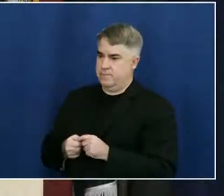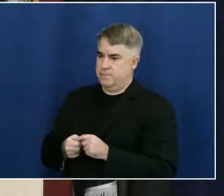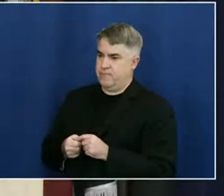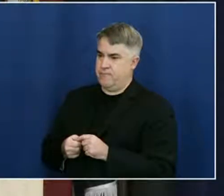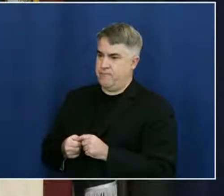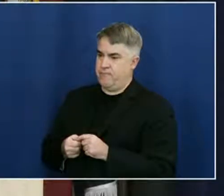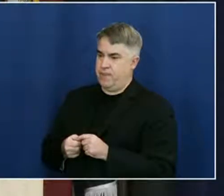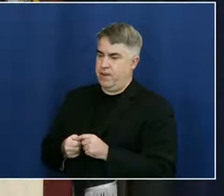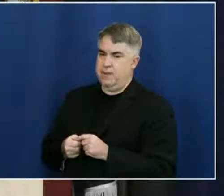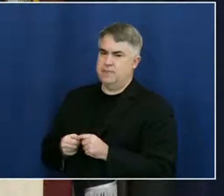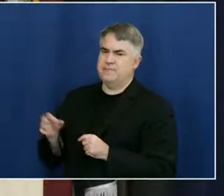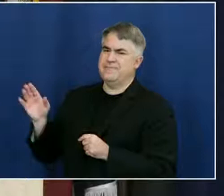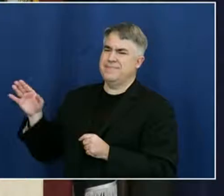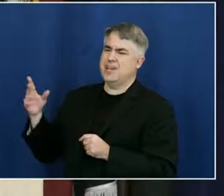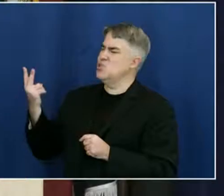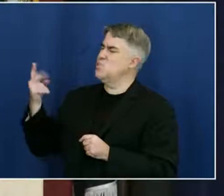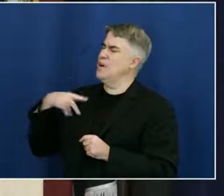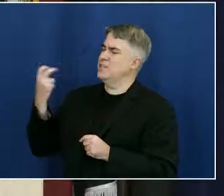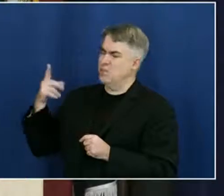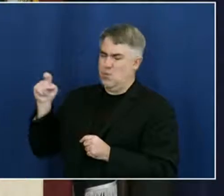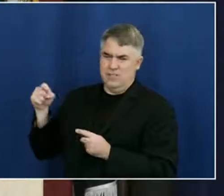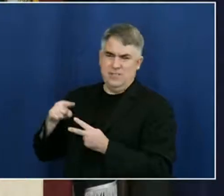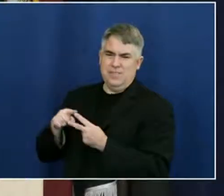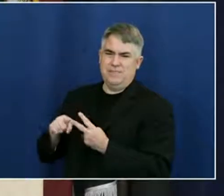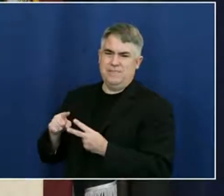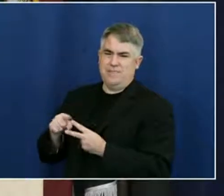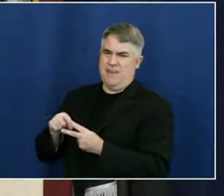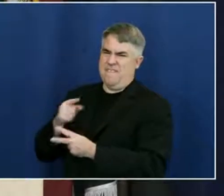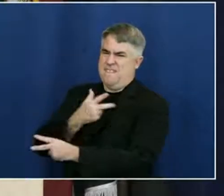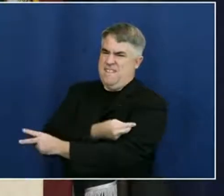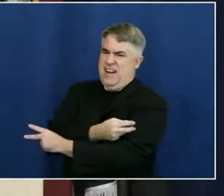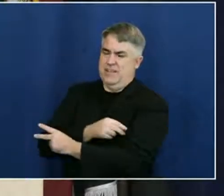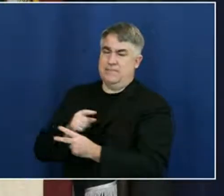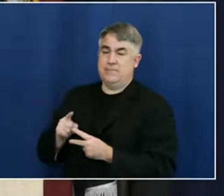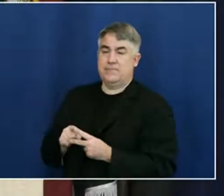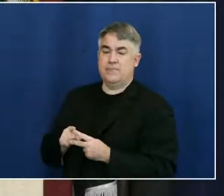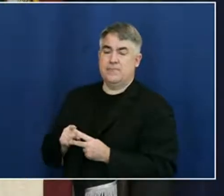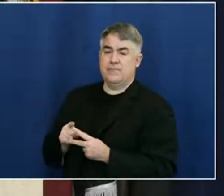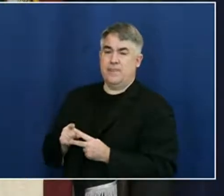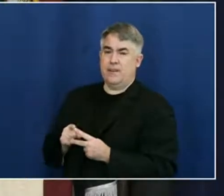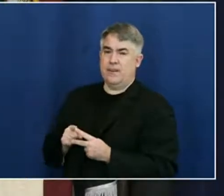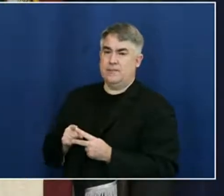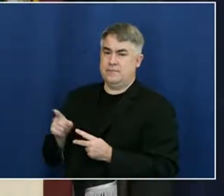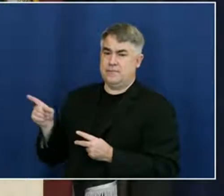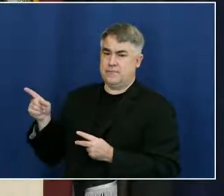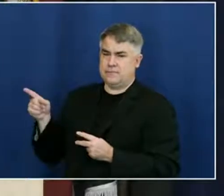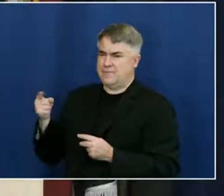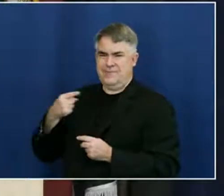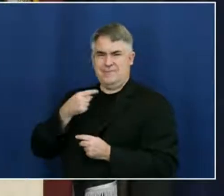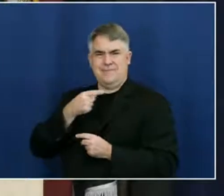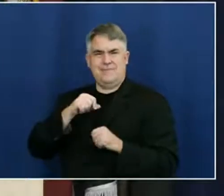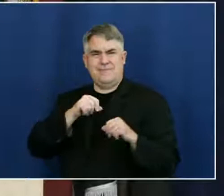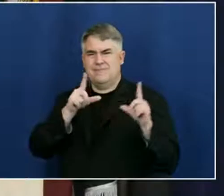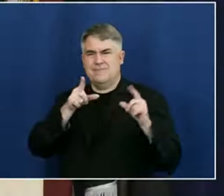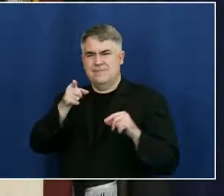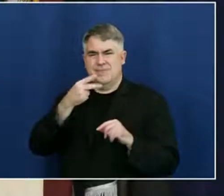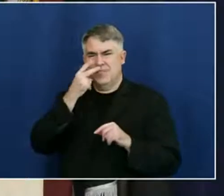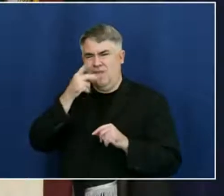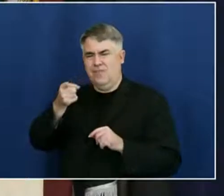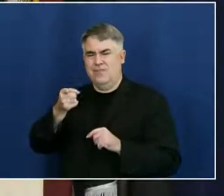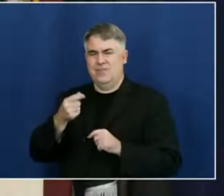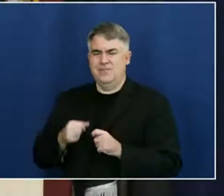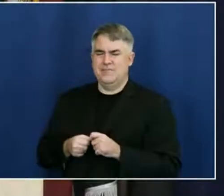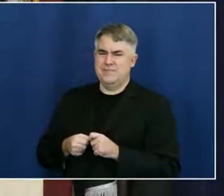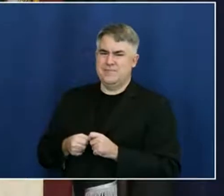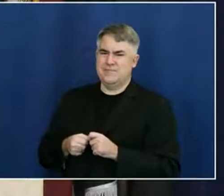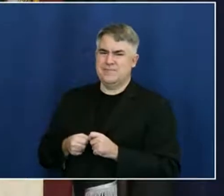Hi, two vaccine questions from me. The first regarding the vaccine dashboard. I may have asked about it last week, and I think it got buried with